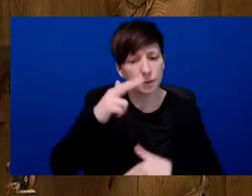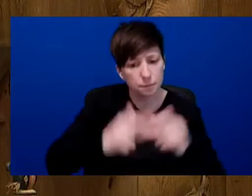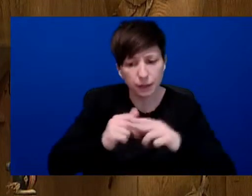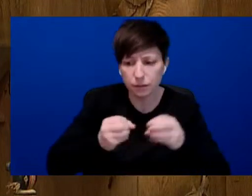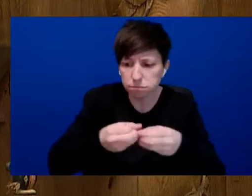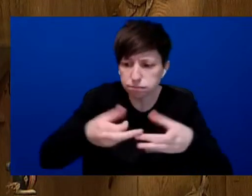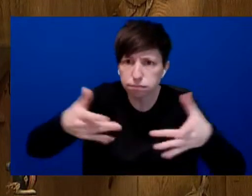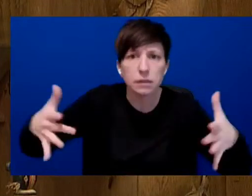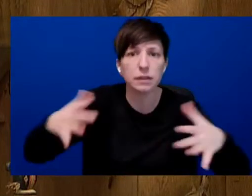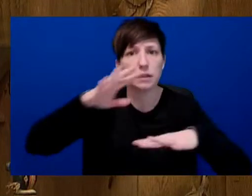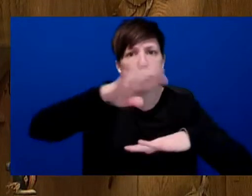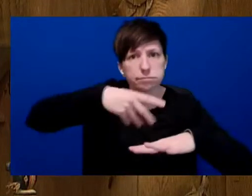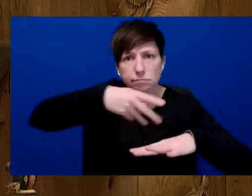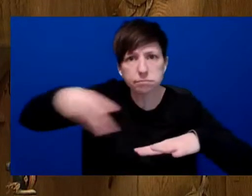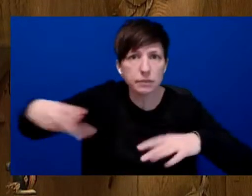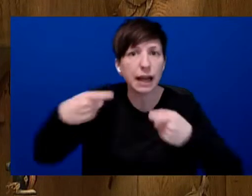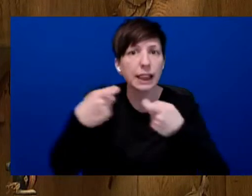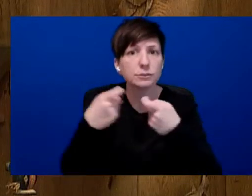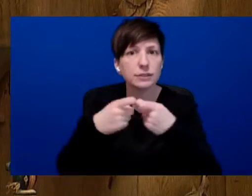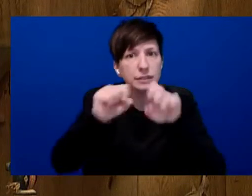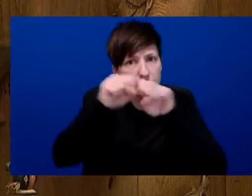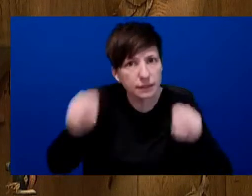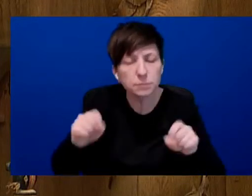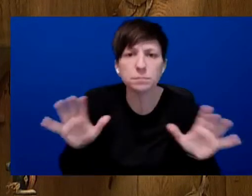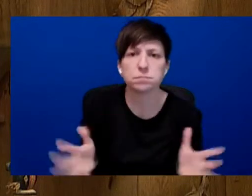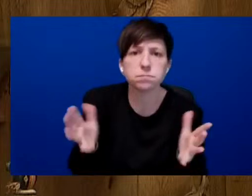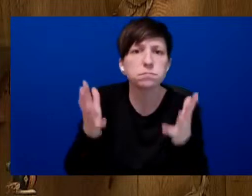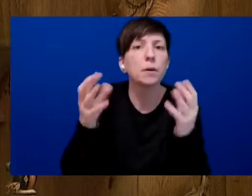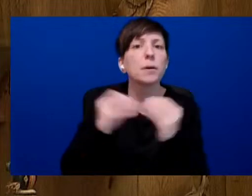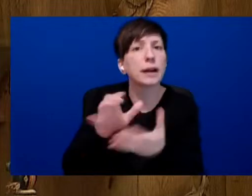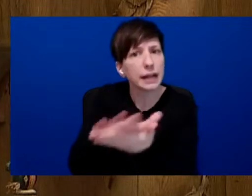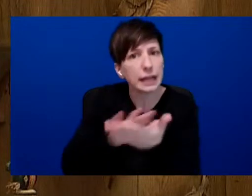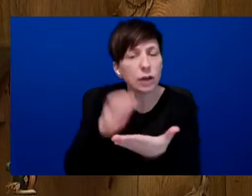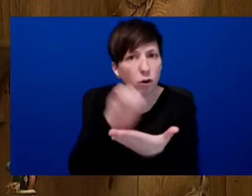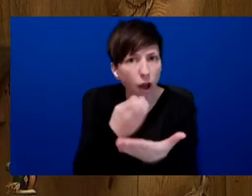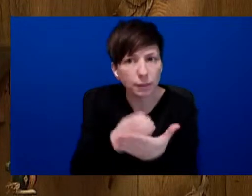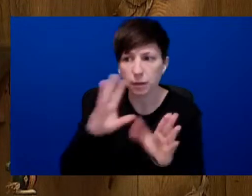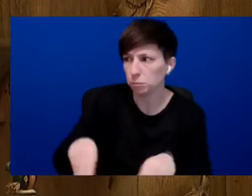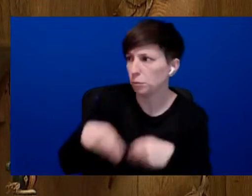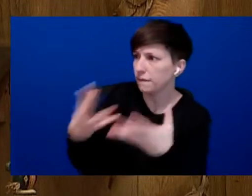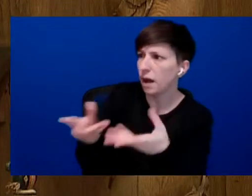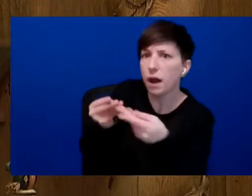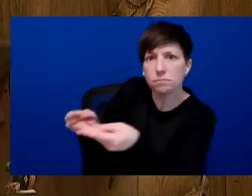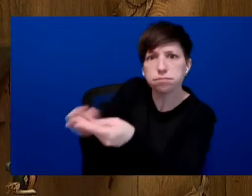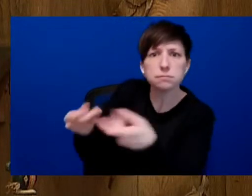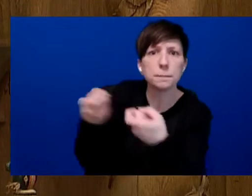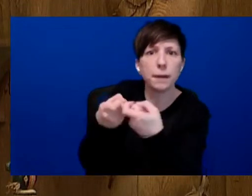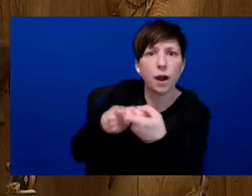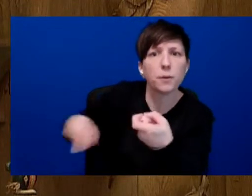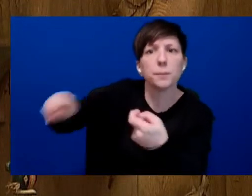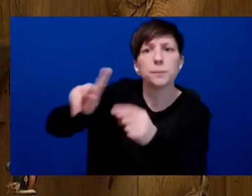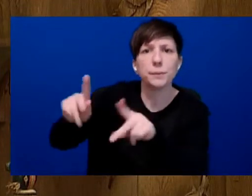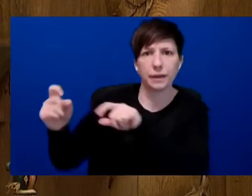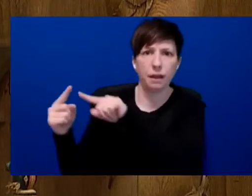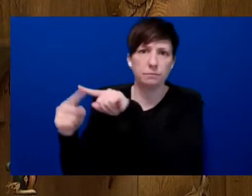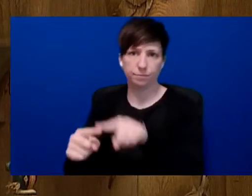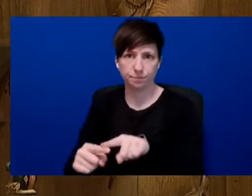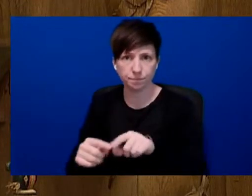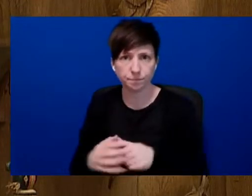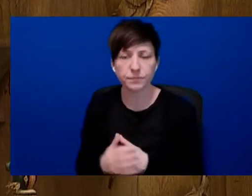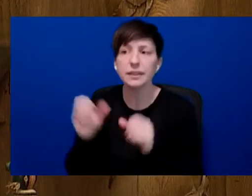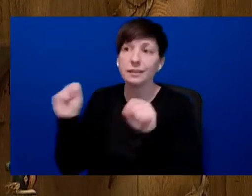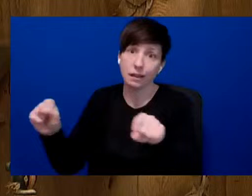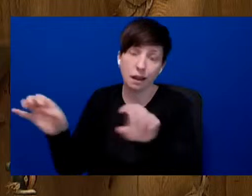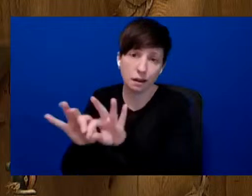growing clean economy and deliver affordable, reliable power for people. Already this plan is in action all